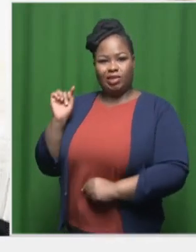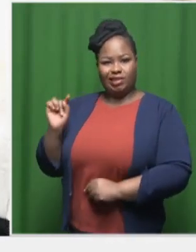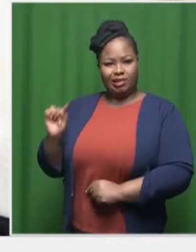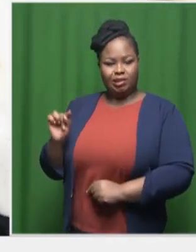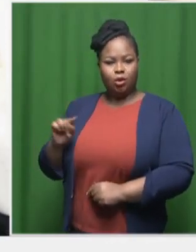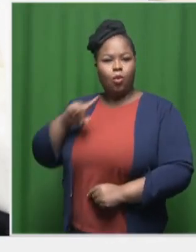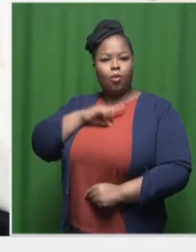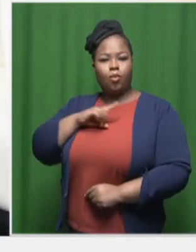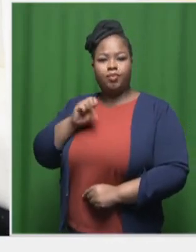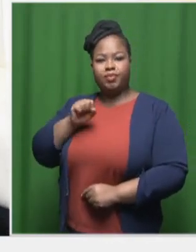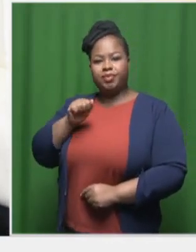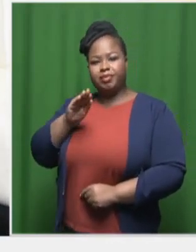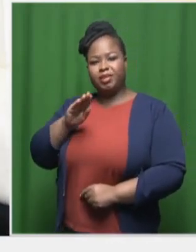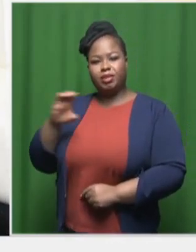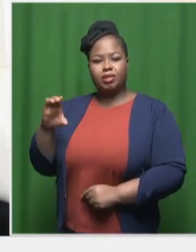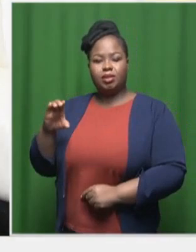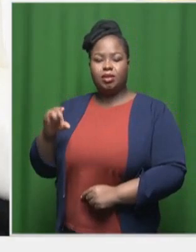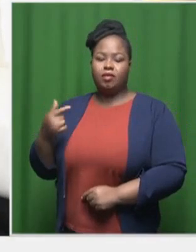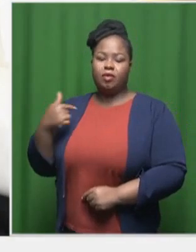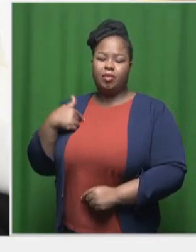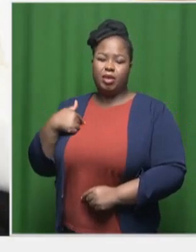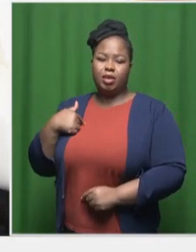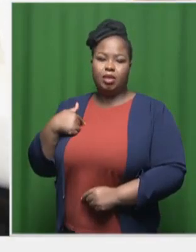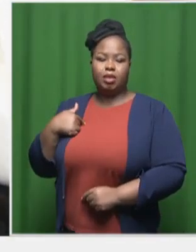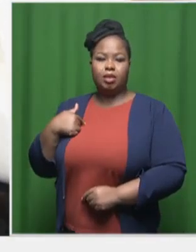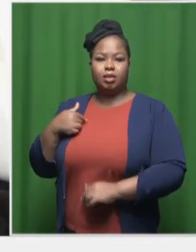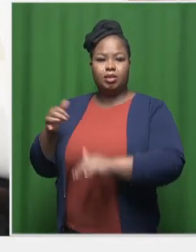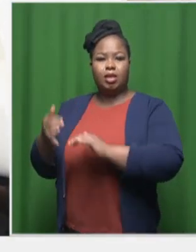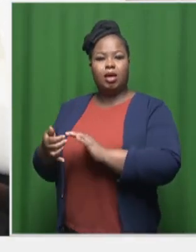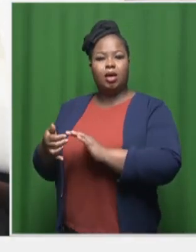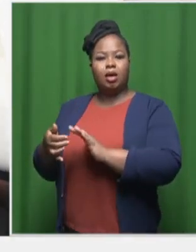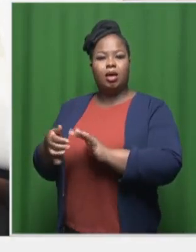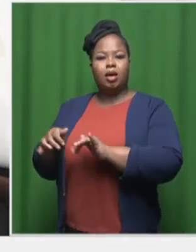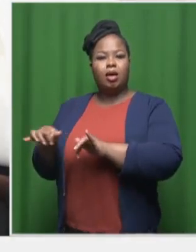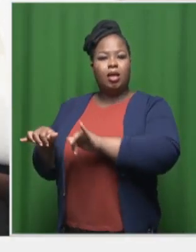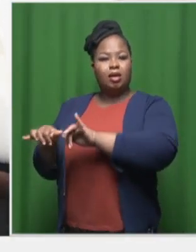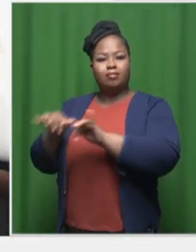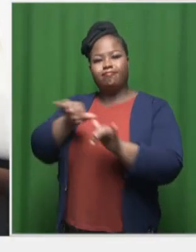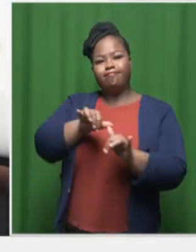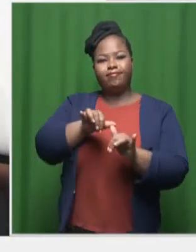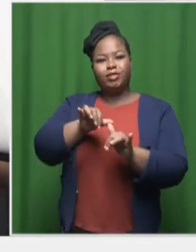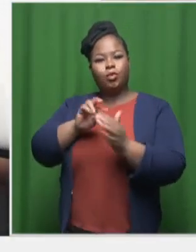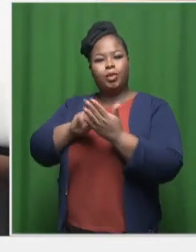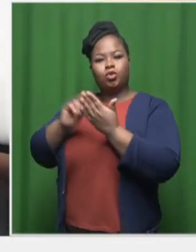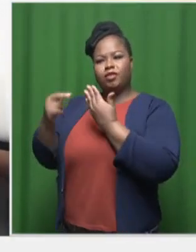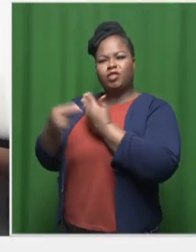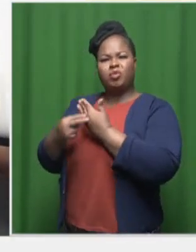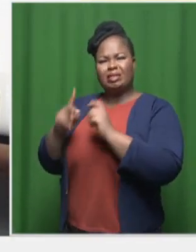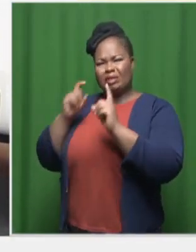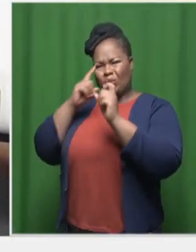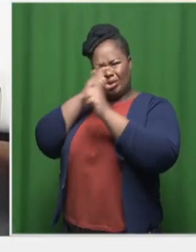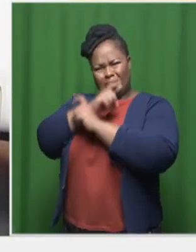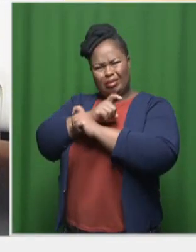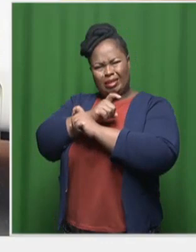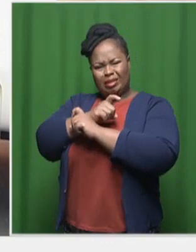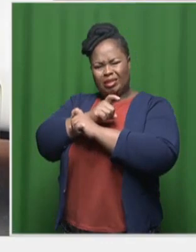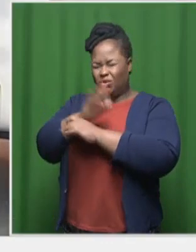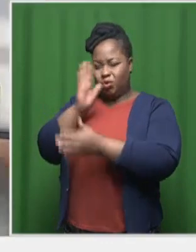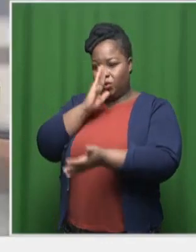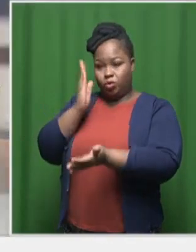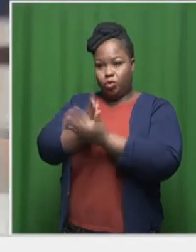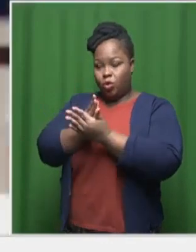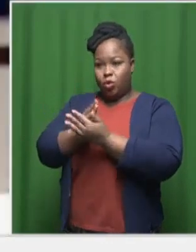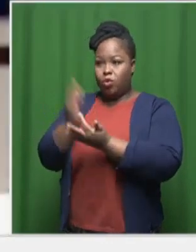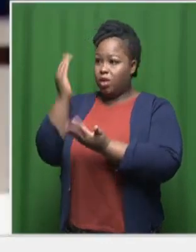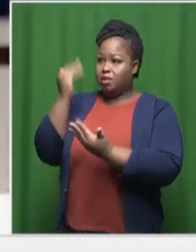SABC is really, for me, a personification of a VUCA world. Extremely complex, uncertain, and